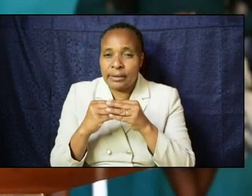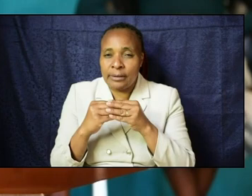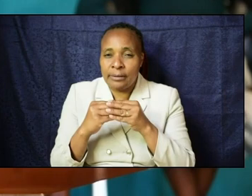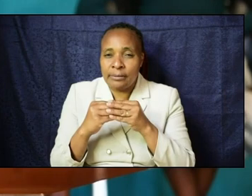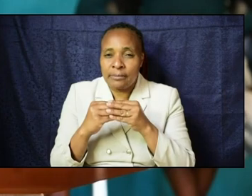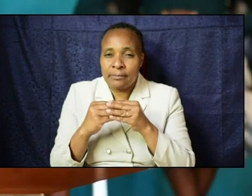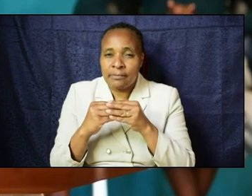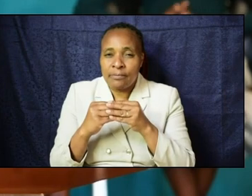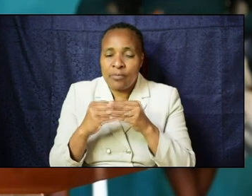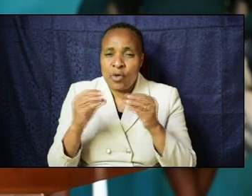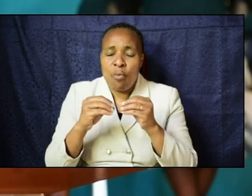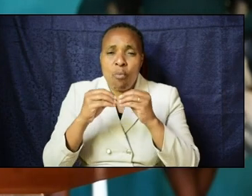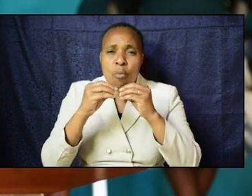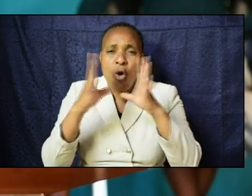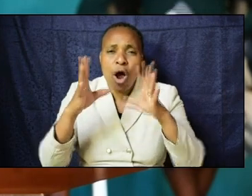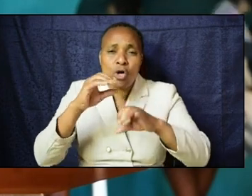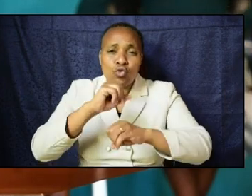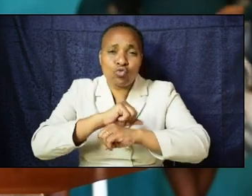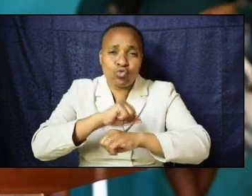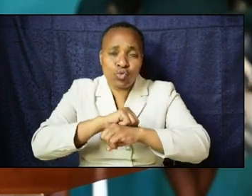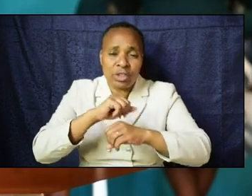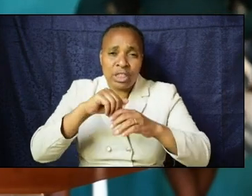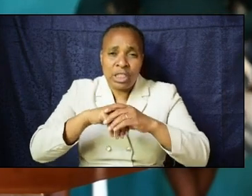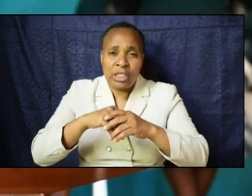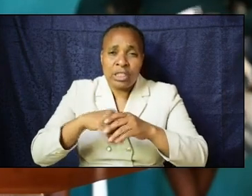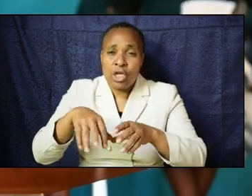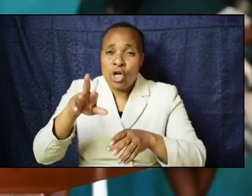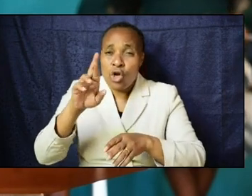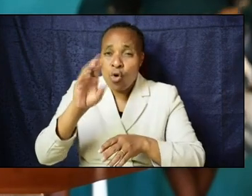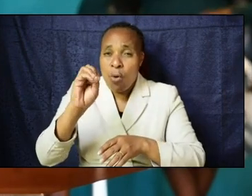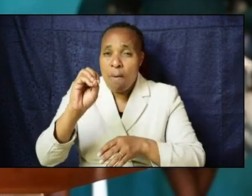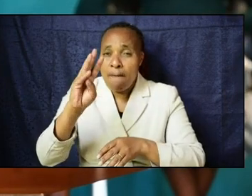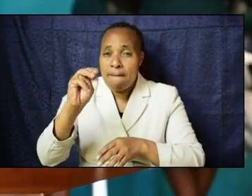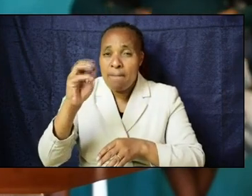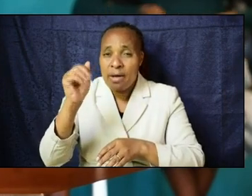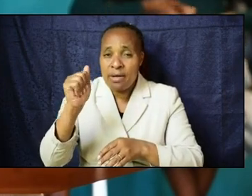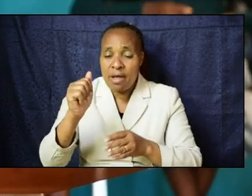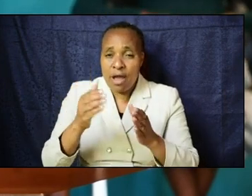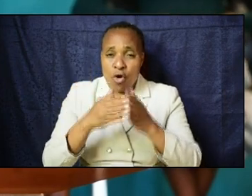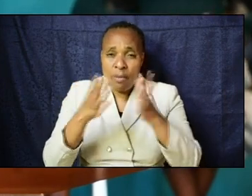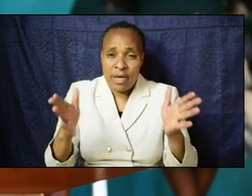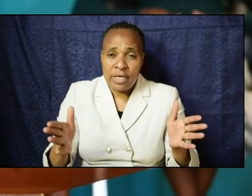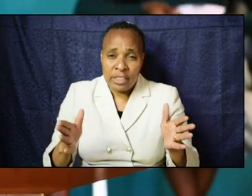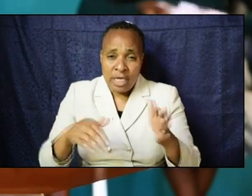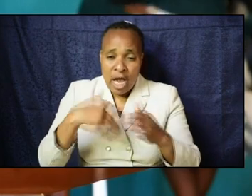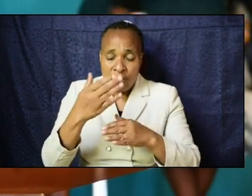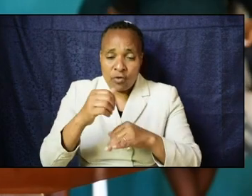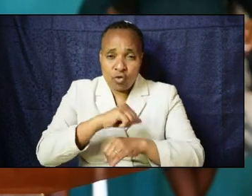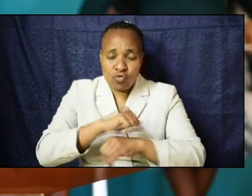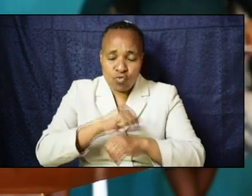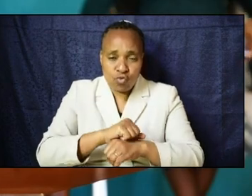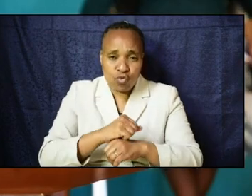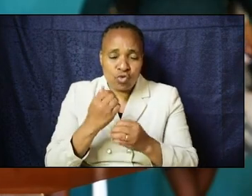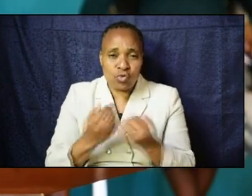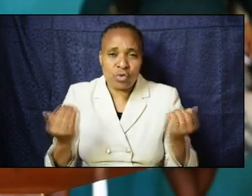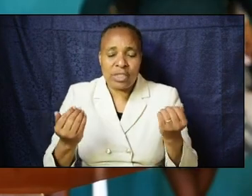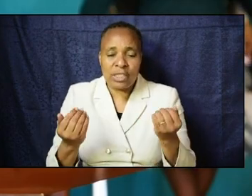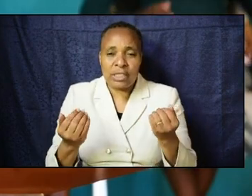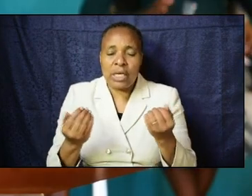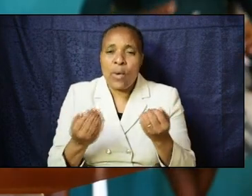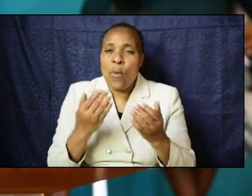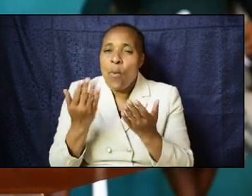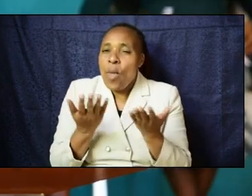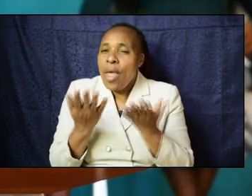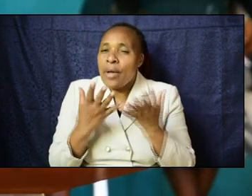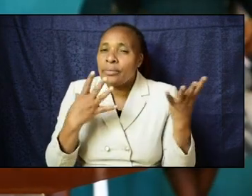creating more schools in Romania and opening an after-school program for children like Daria, where they can go